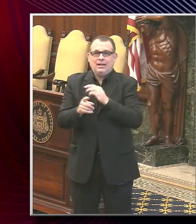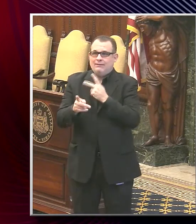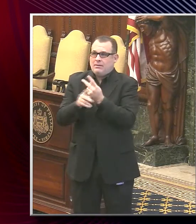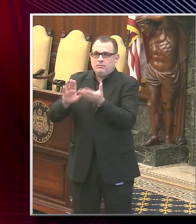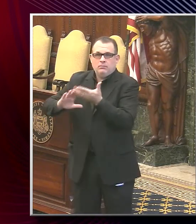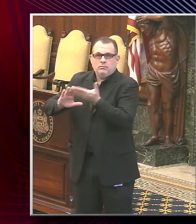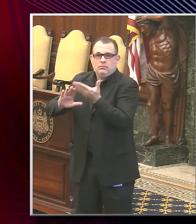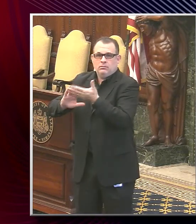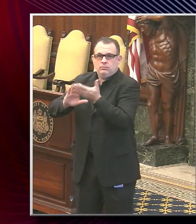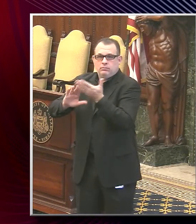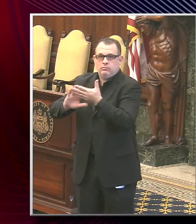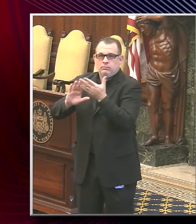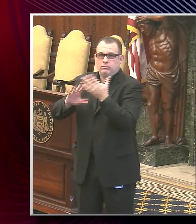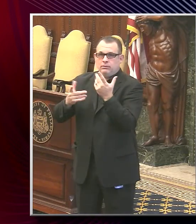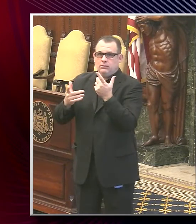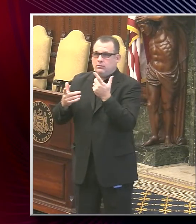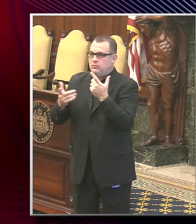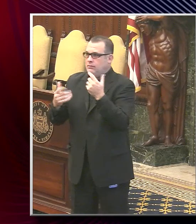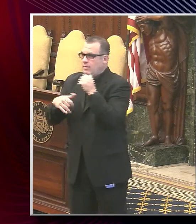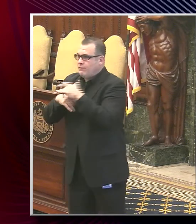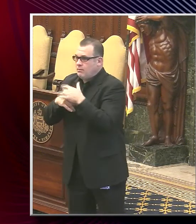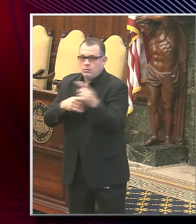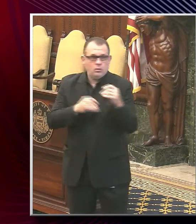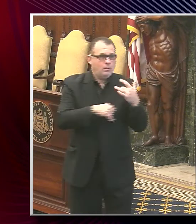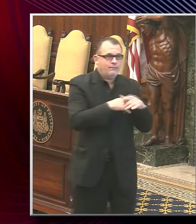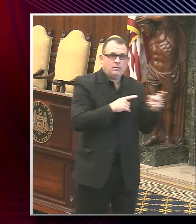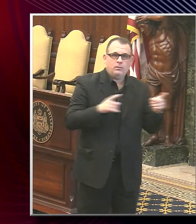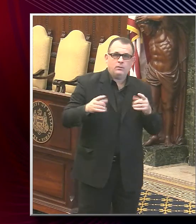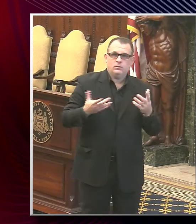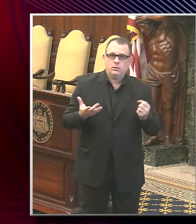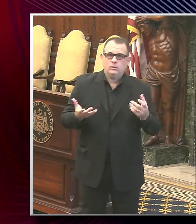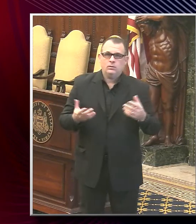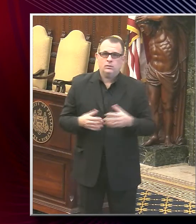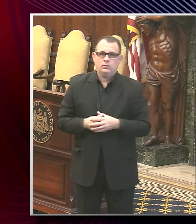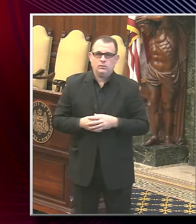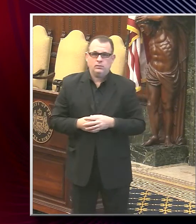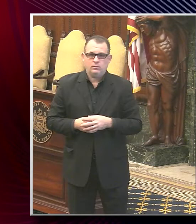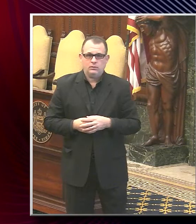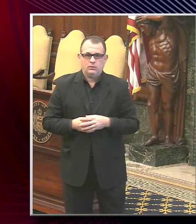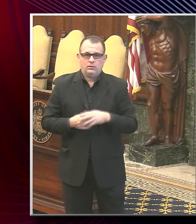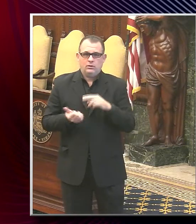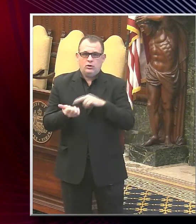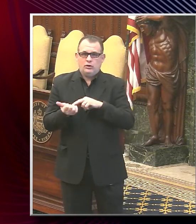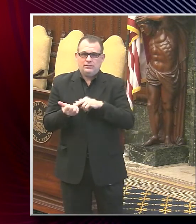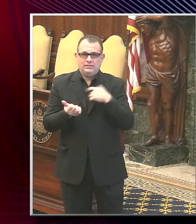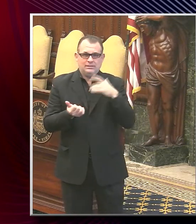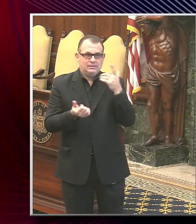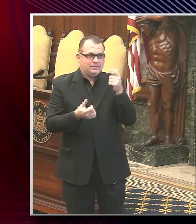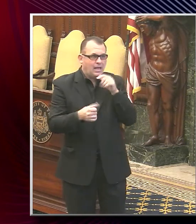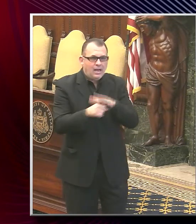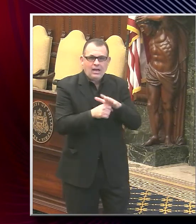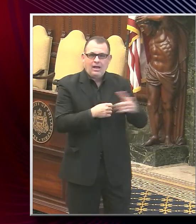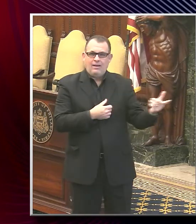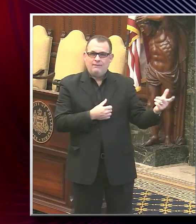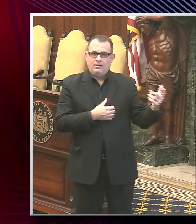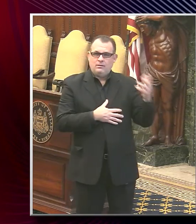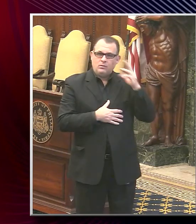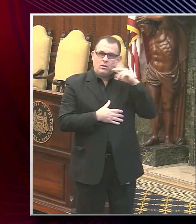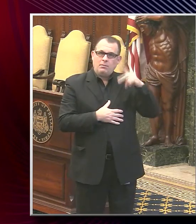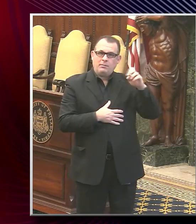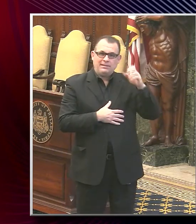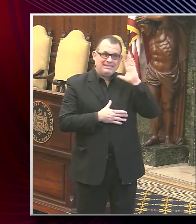take care of them, that's a problem. We don't seem to be having problems right now with PPE. There does seem to be enough PPE, unlike in the